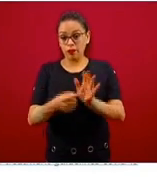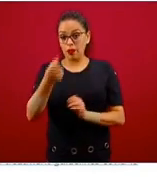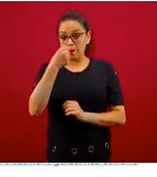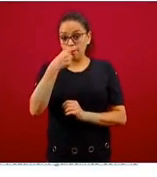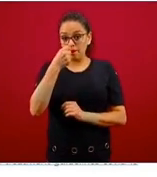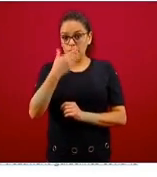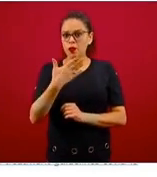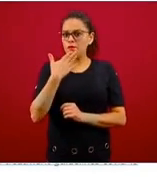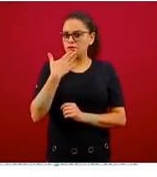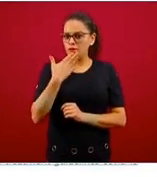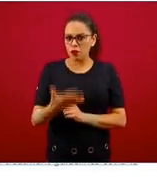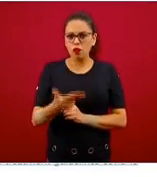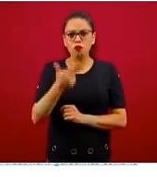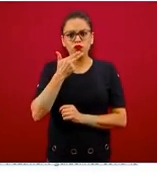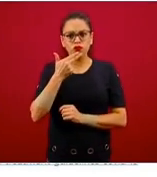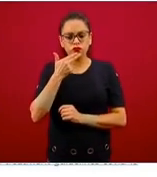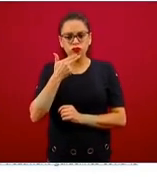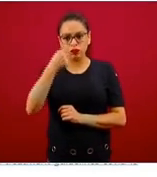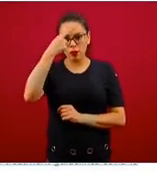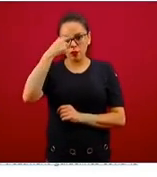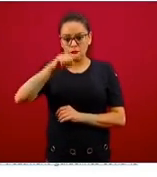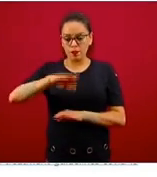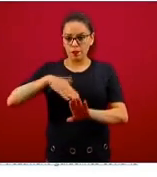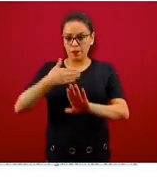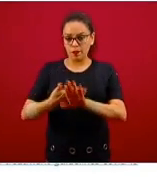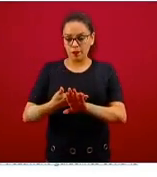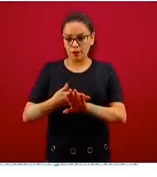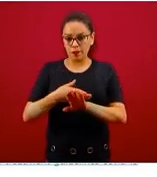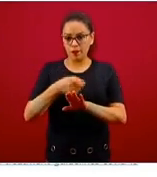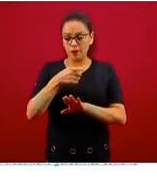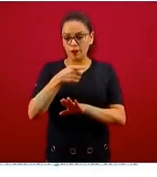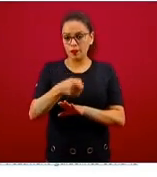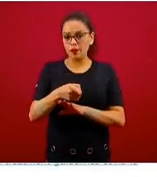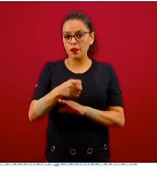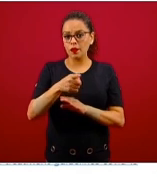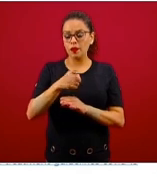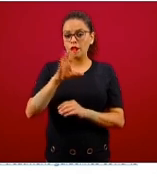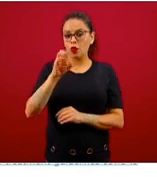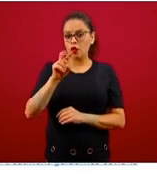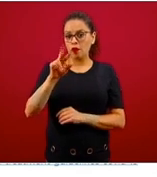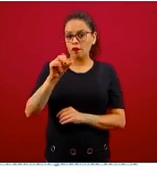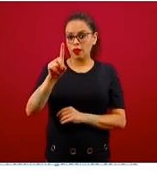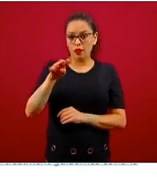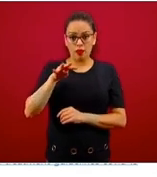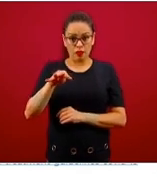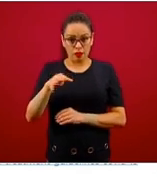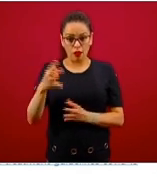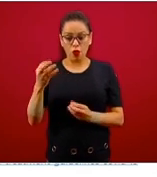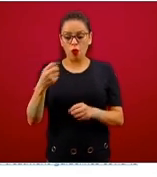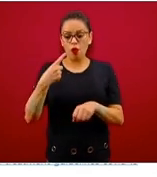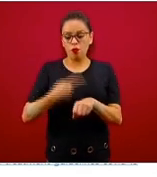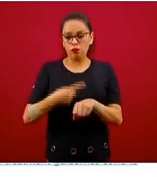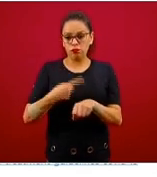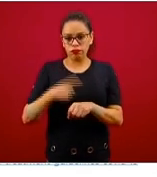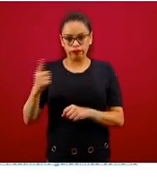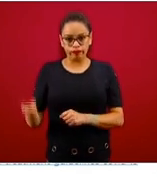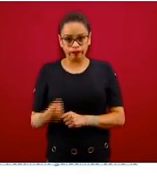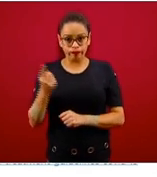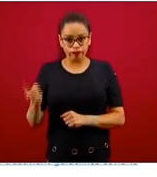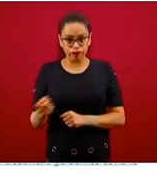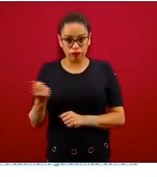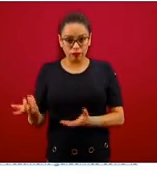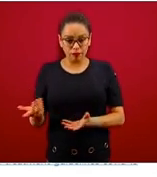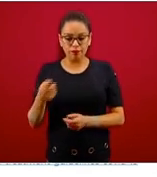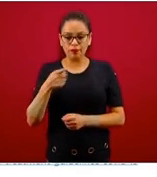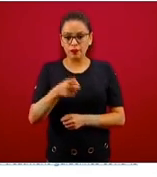that any of these medications can be an effective way of treatment for COVID-19. And